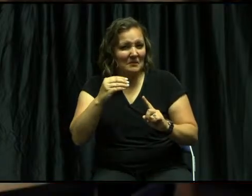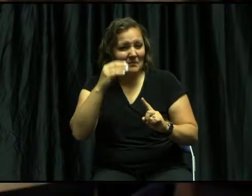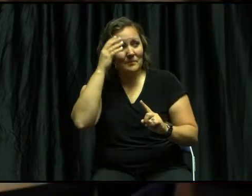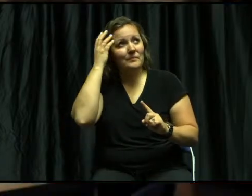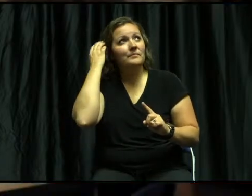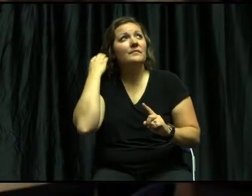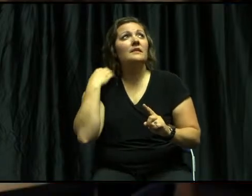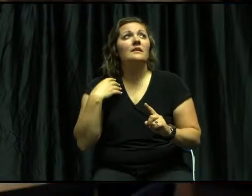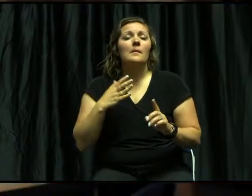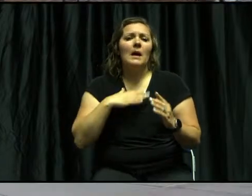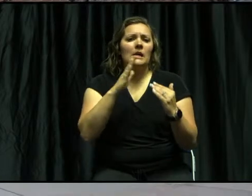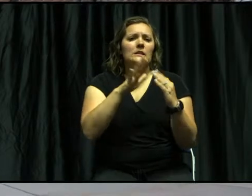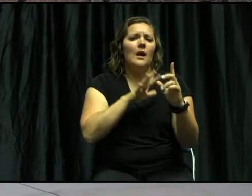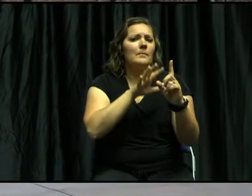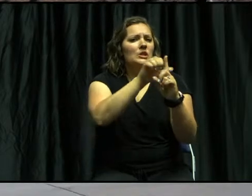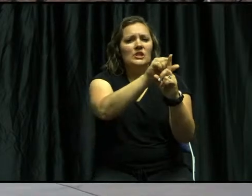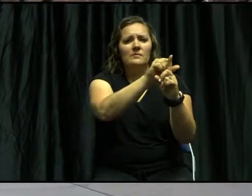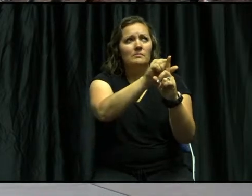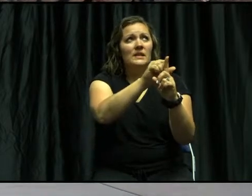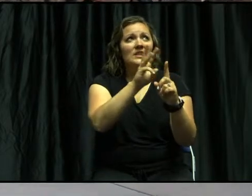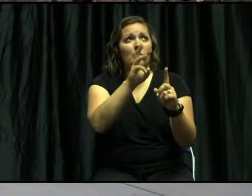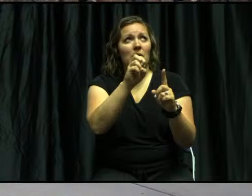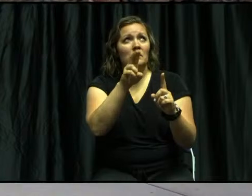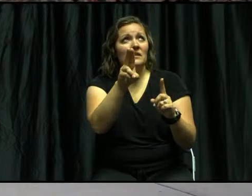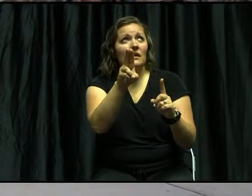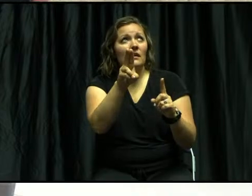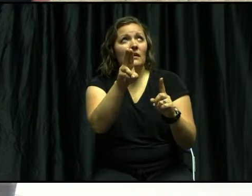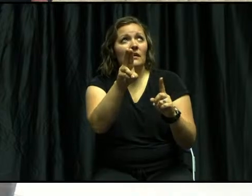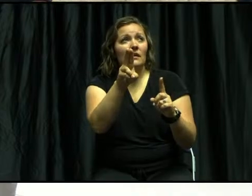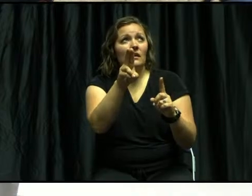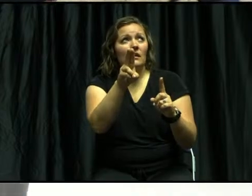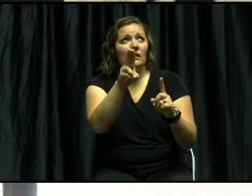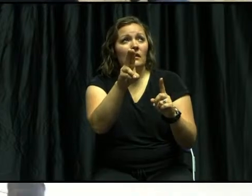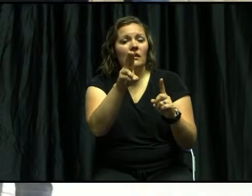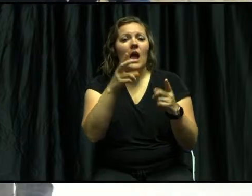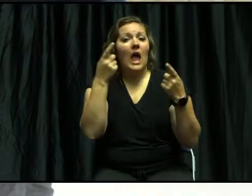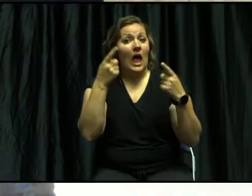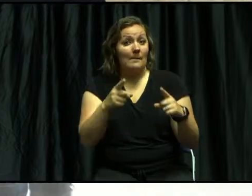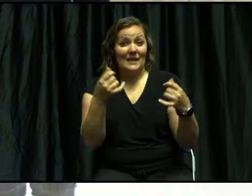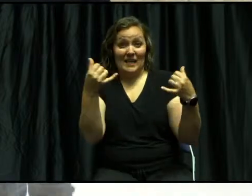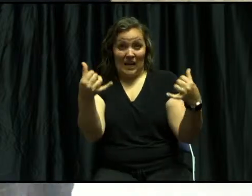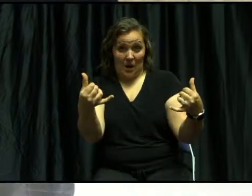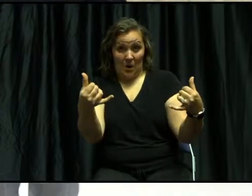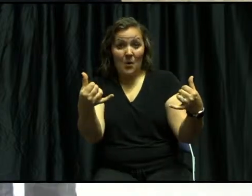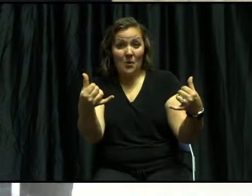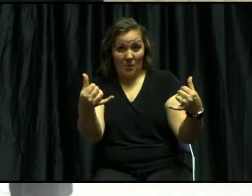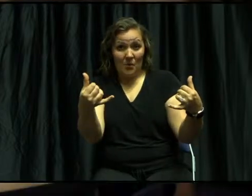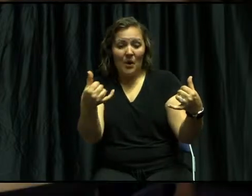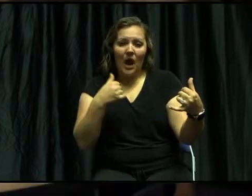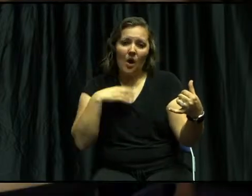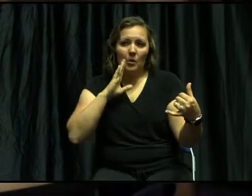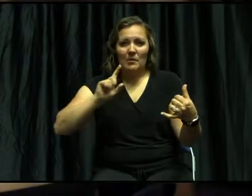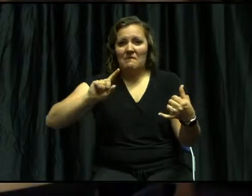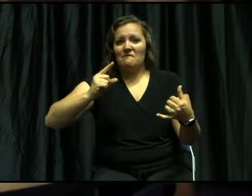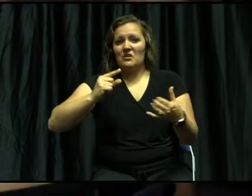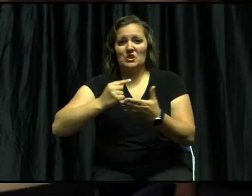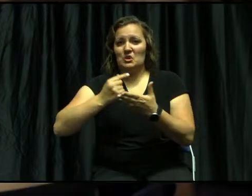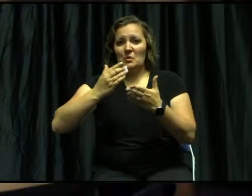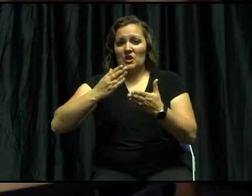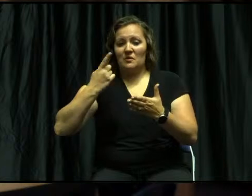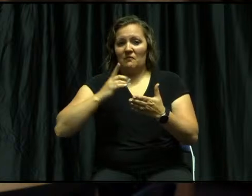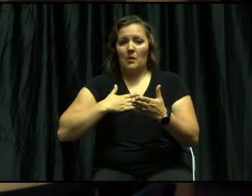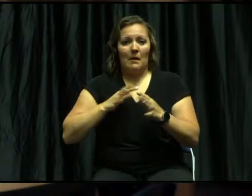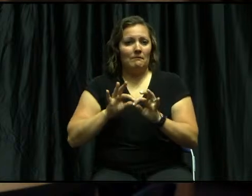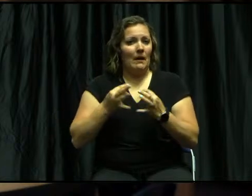My greatest achievements at Weber State are happening right now. I will be the first graduate of my